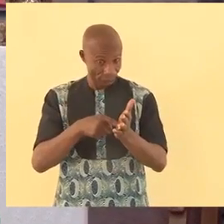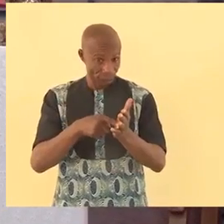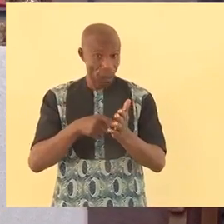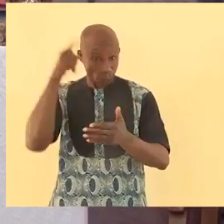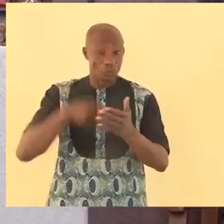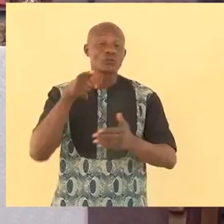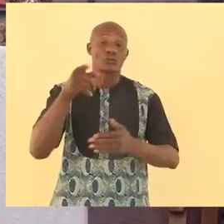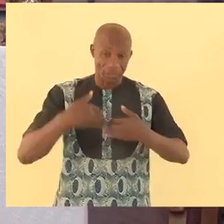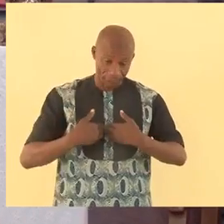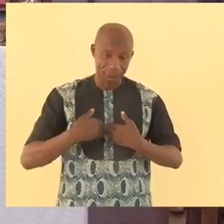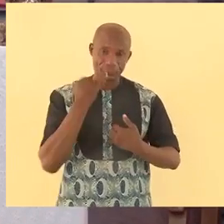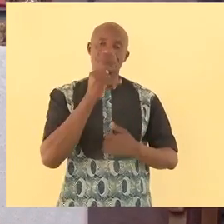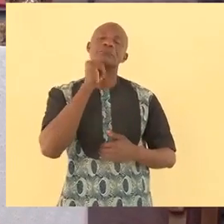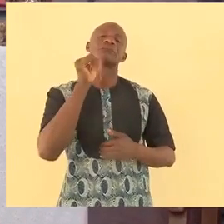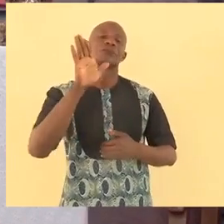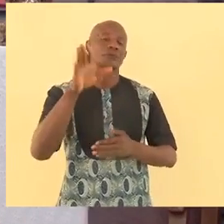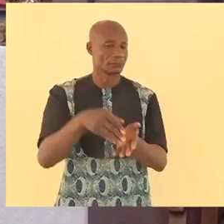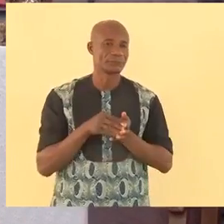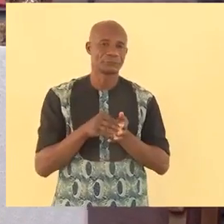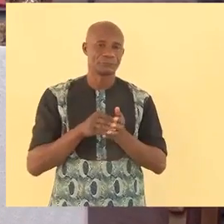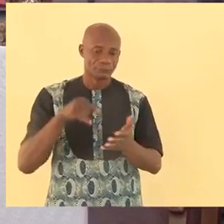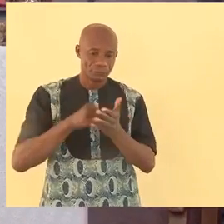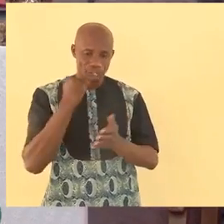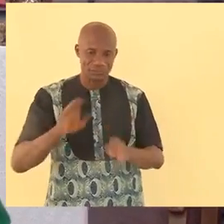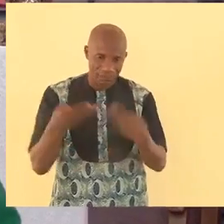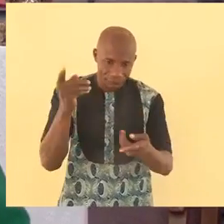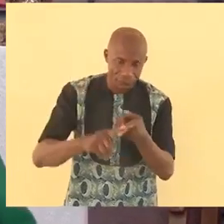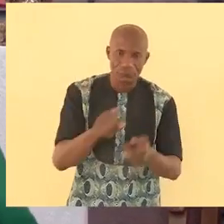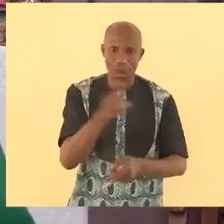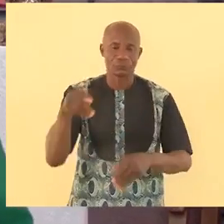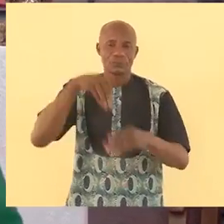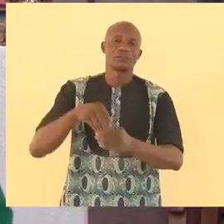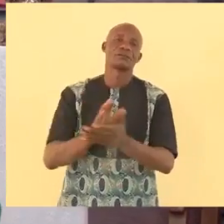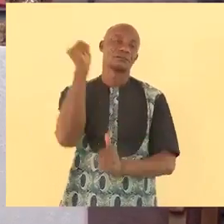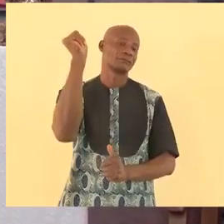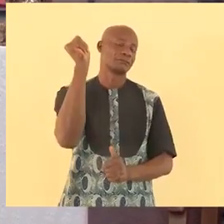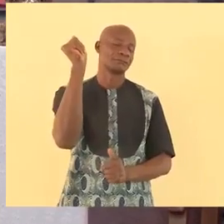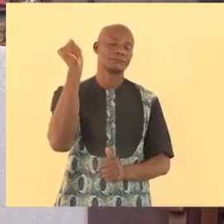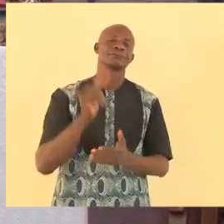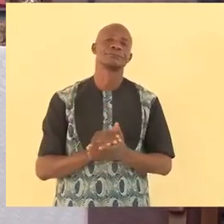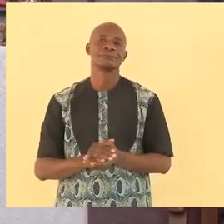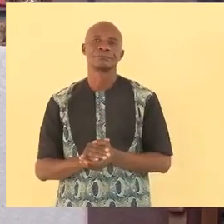that. What you have is not your own. It is given to you in trust.